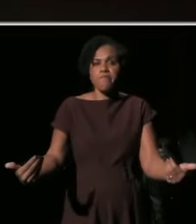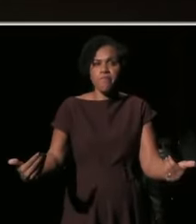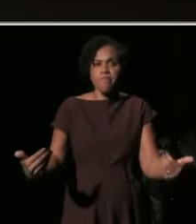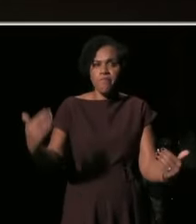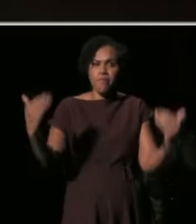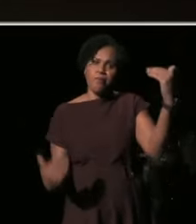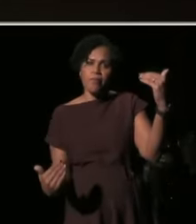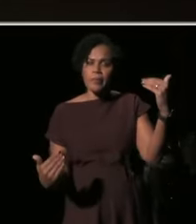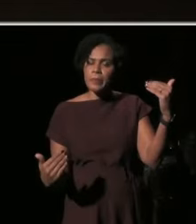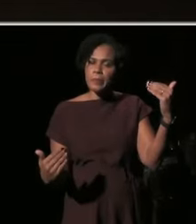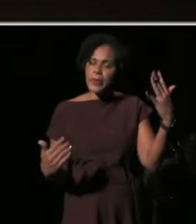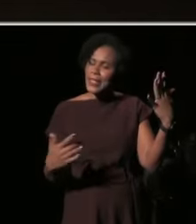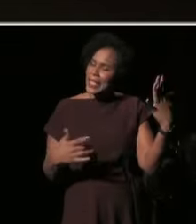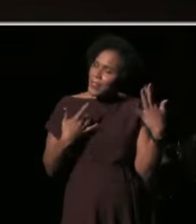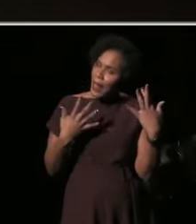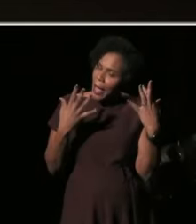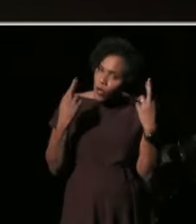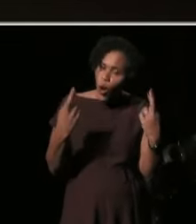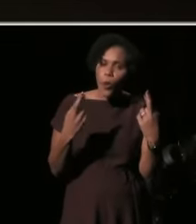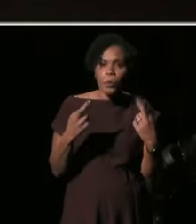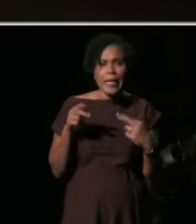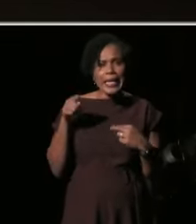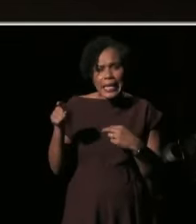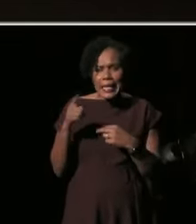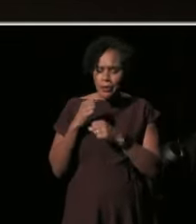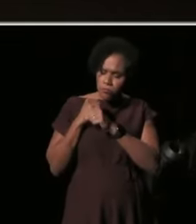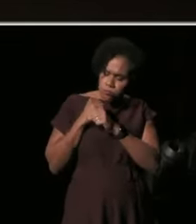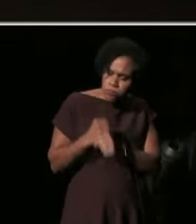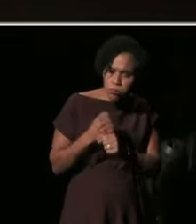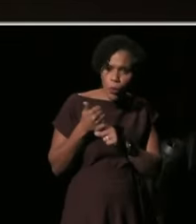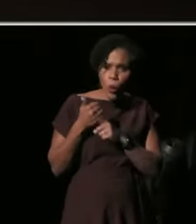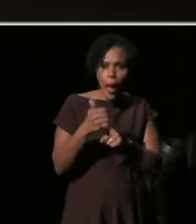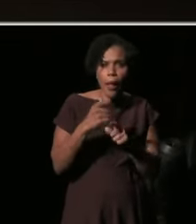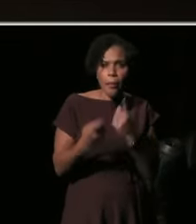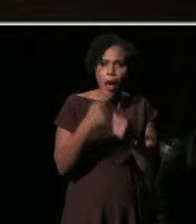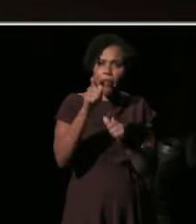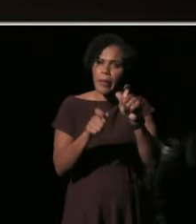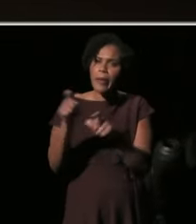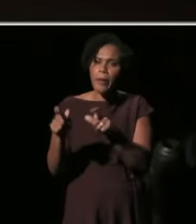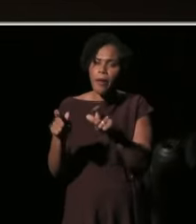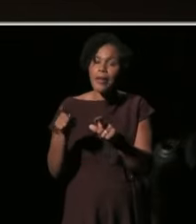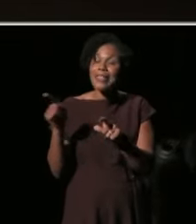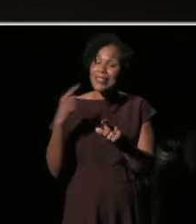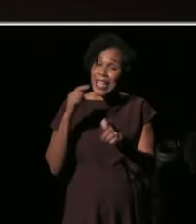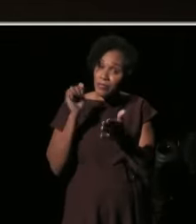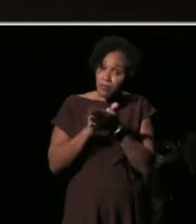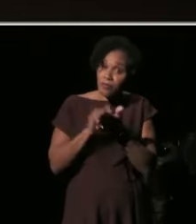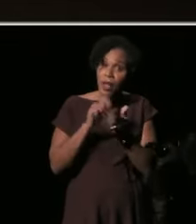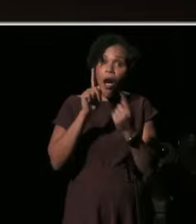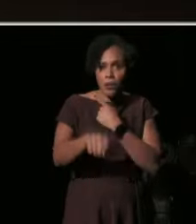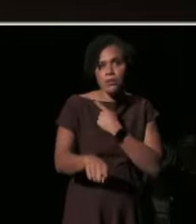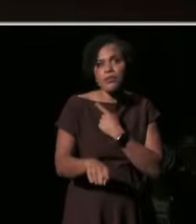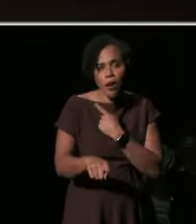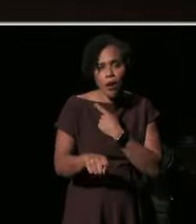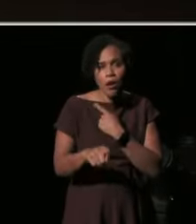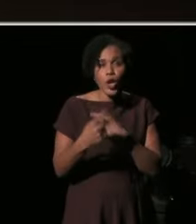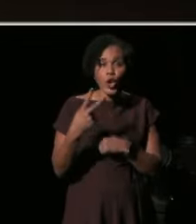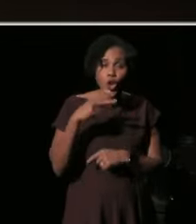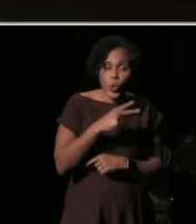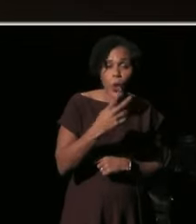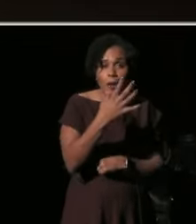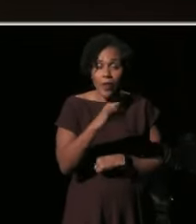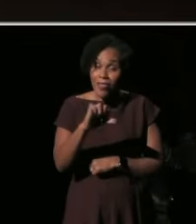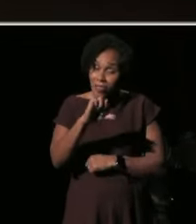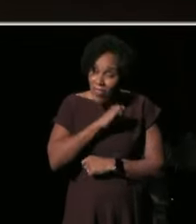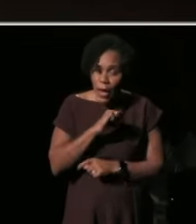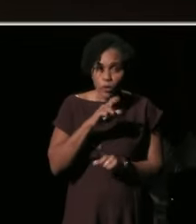another and listening to others is what he stood for, and it's a large part of the answer, he said. Through the 250,000